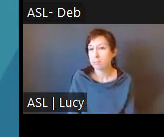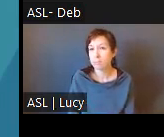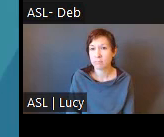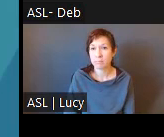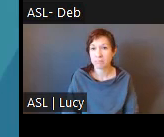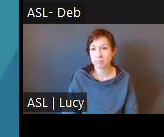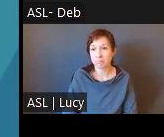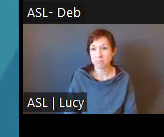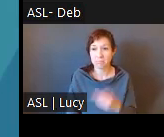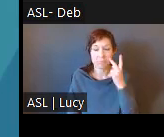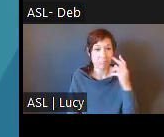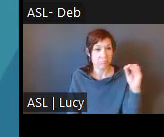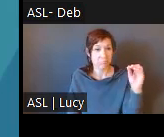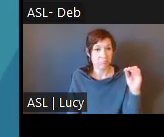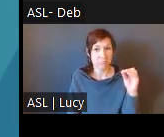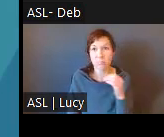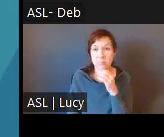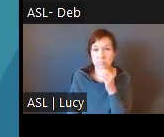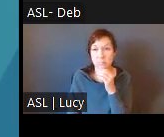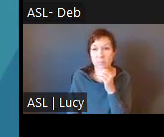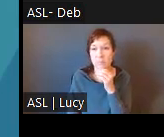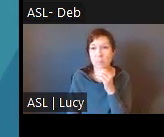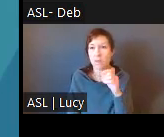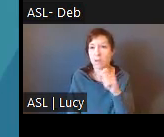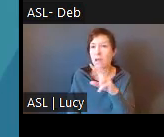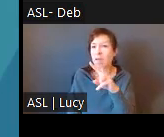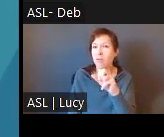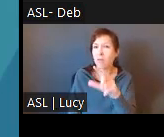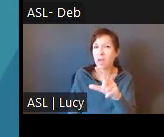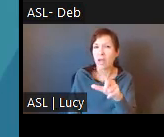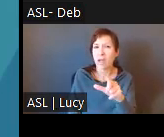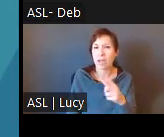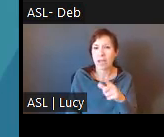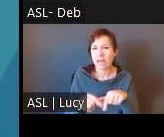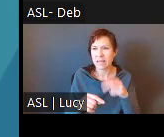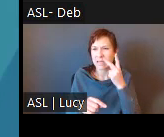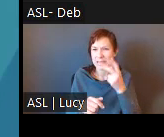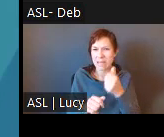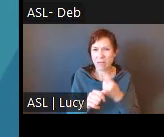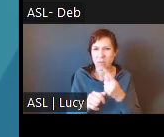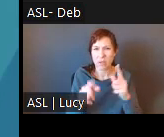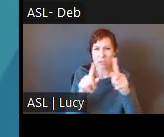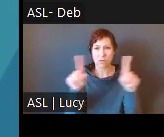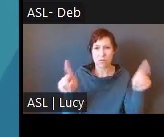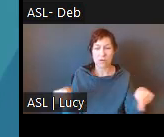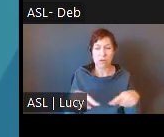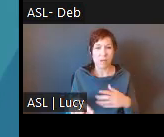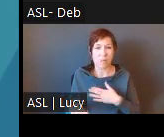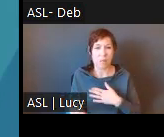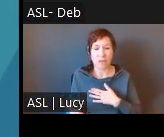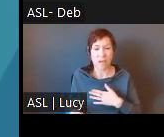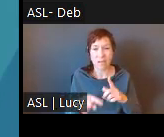No? And Val, could you just help me out? I can't see everybody on the screen on